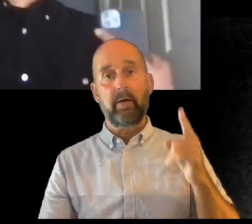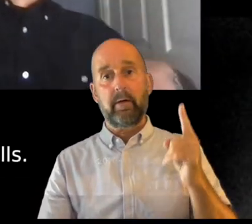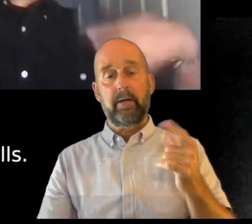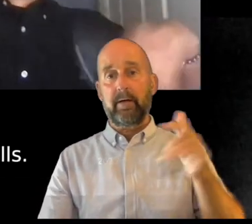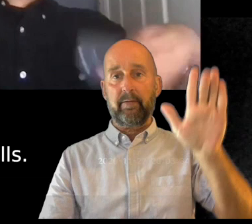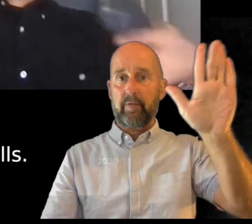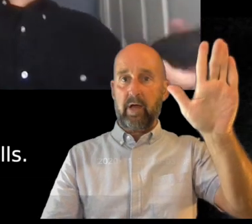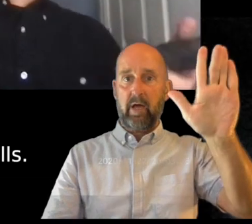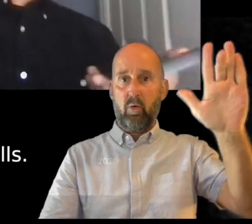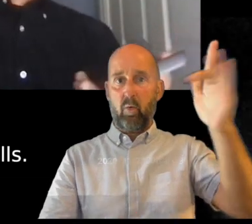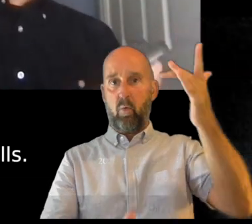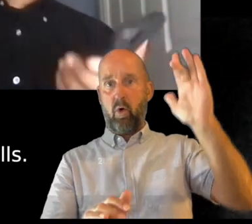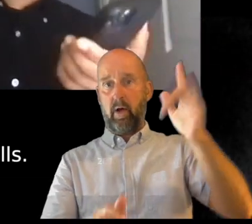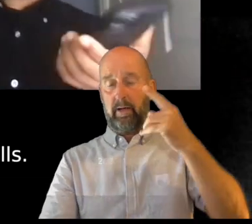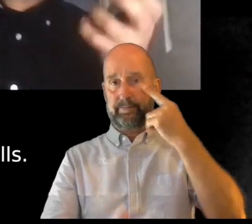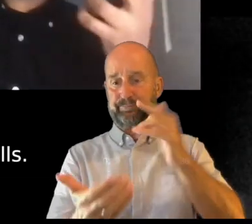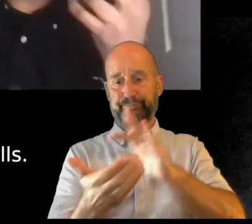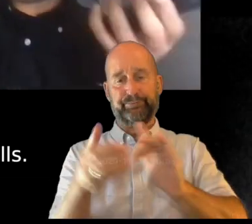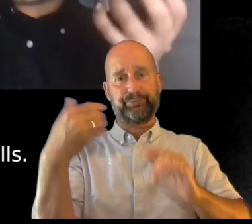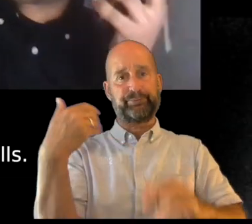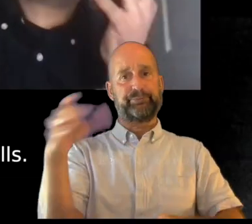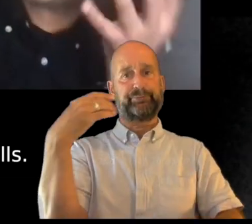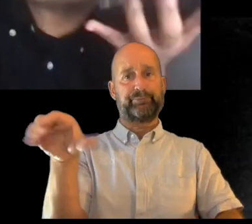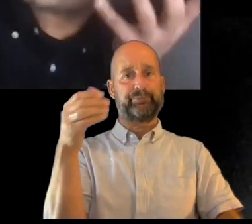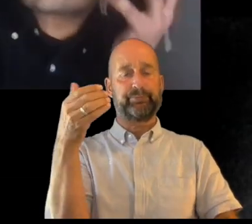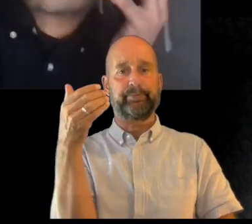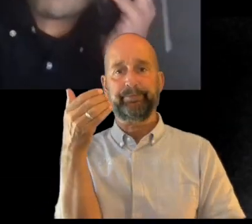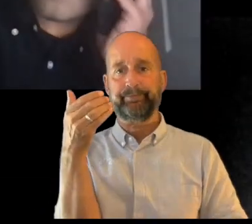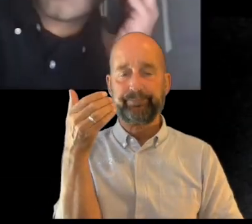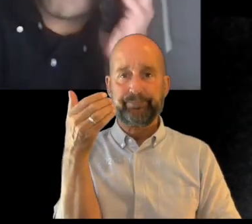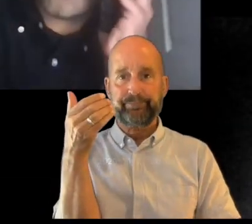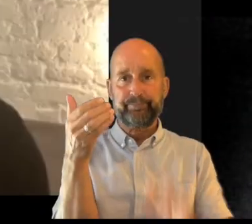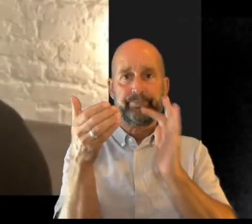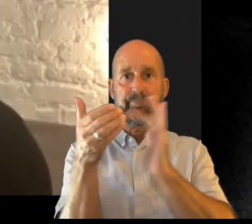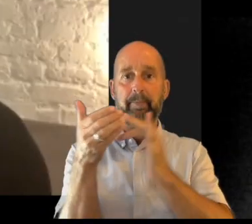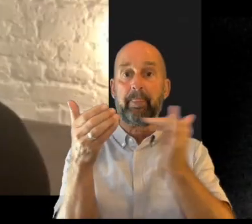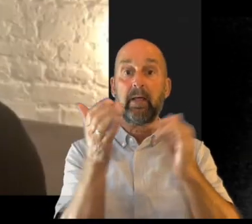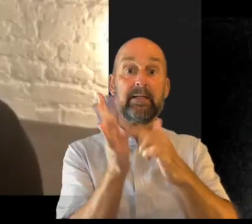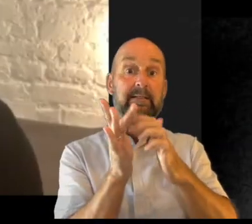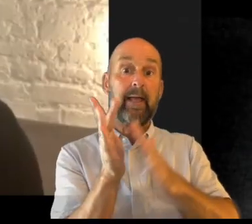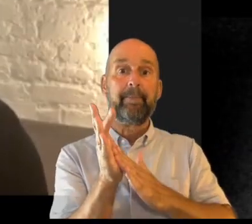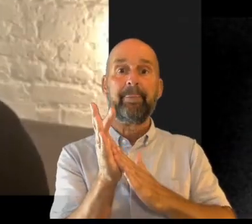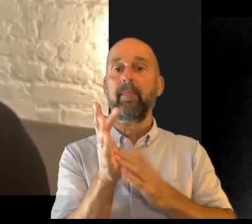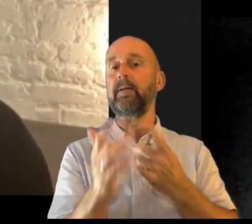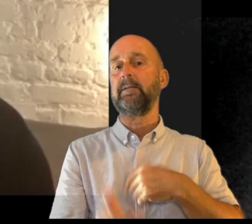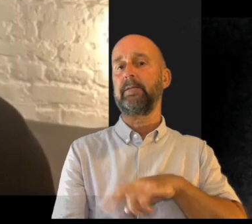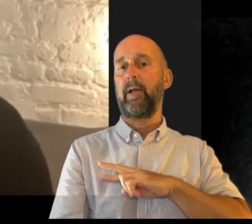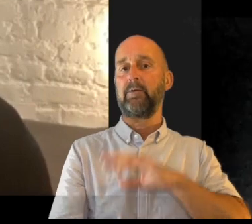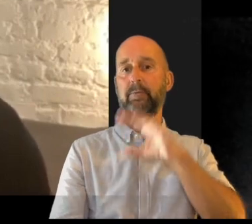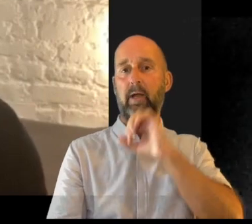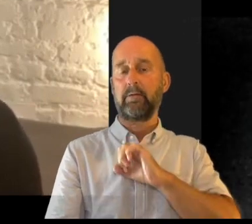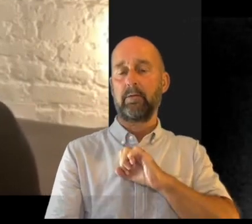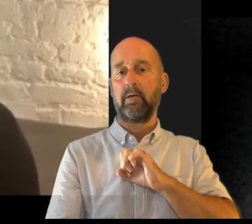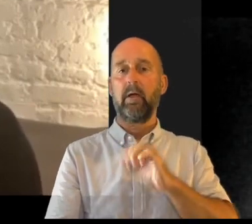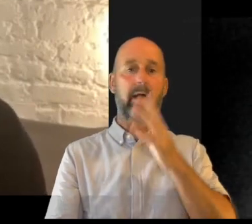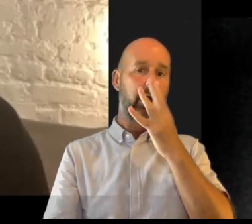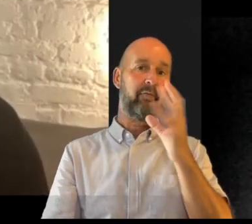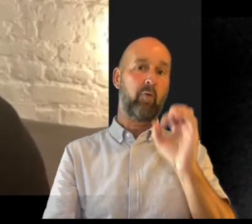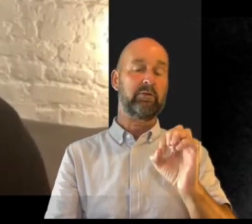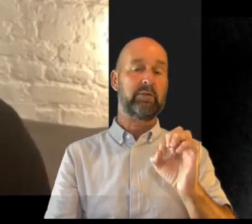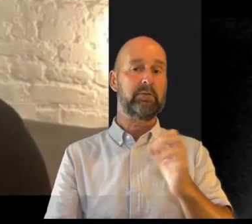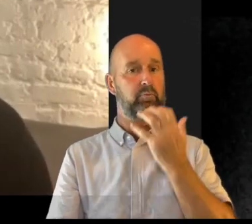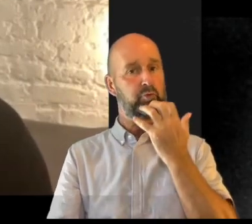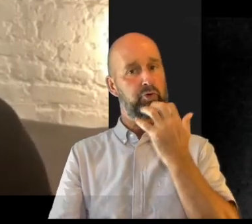free hand shaking water from his iPhone, he calls. Tim, Spanish-born, 40s,